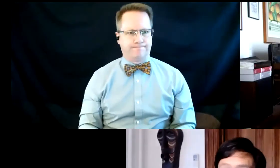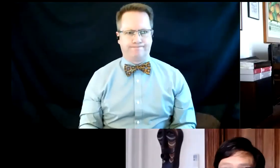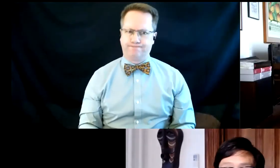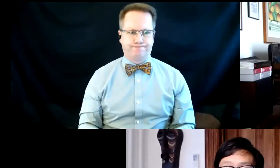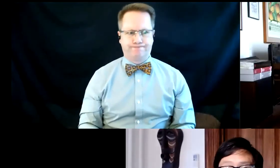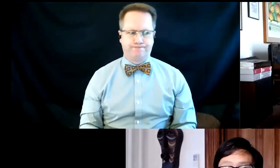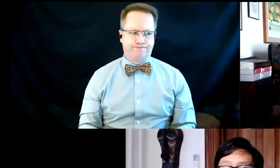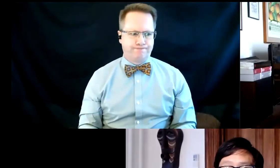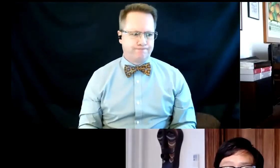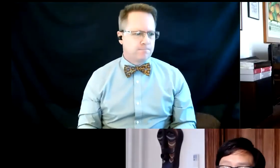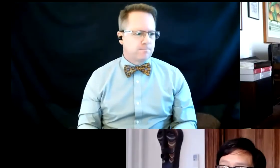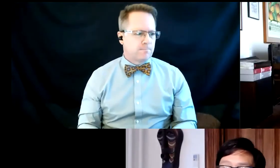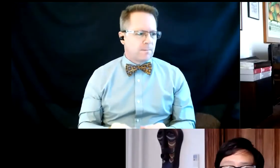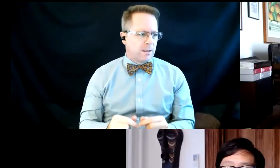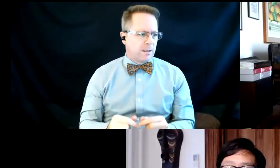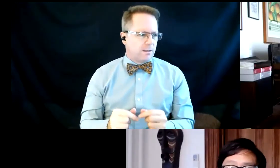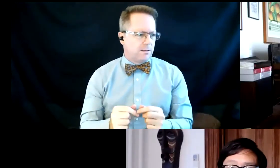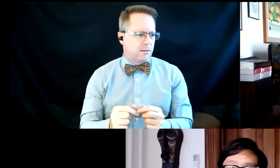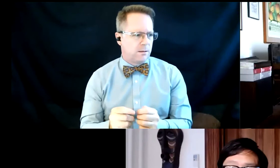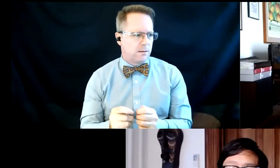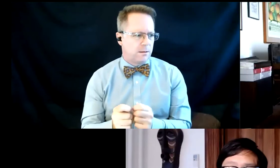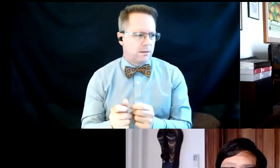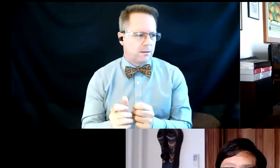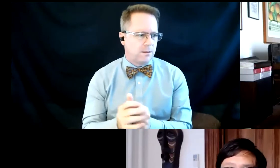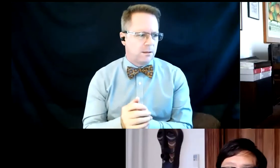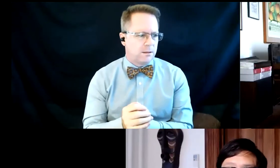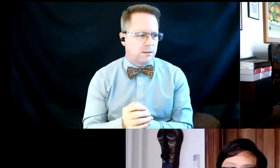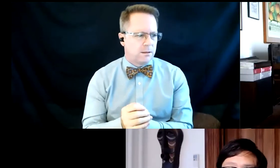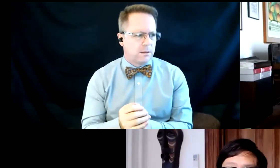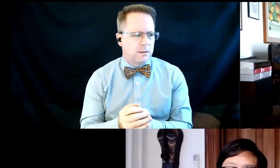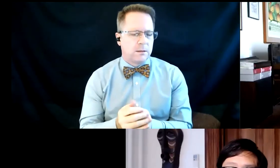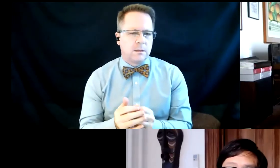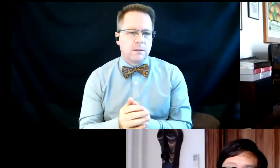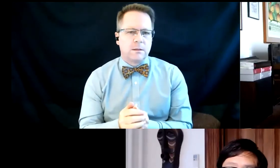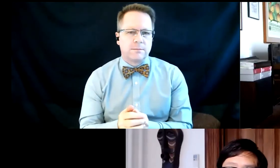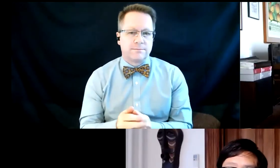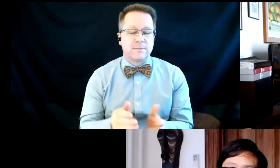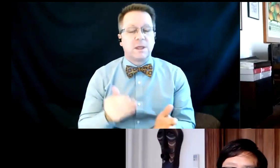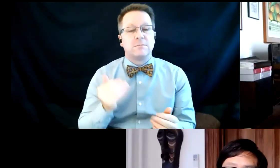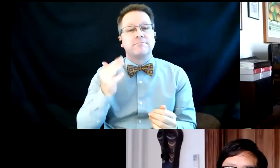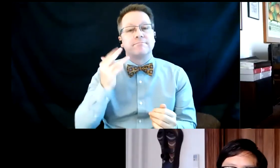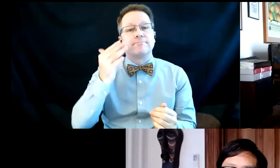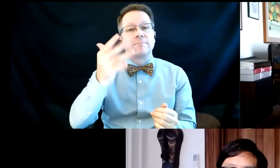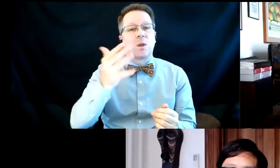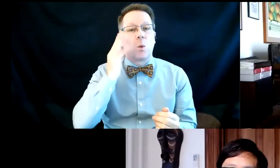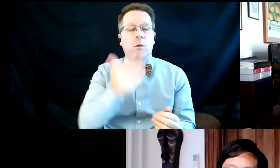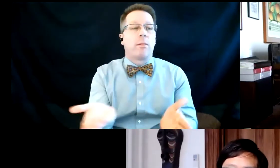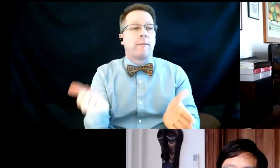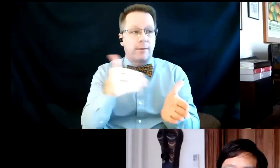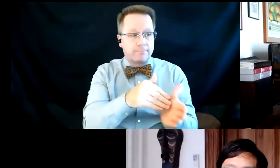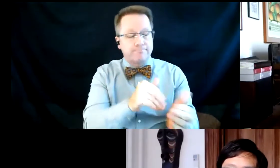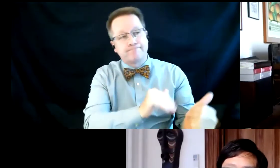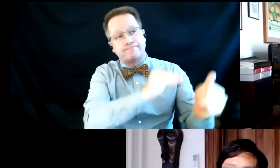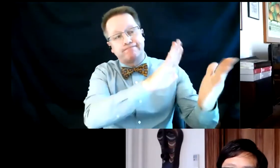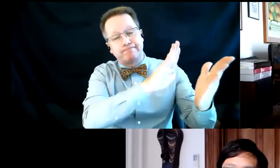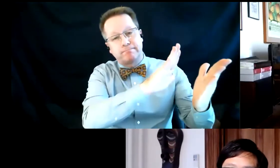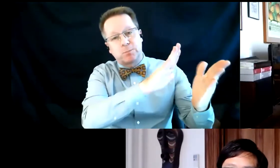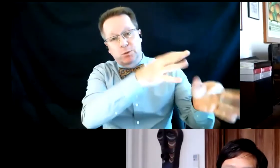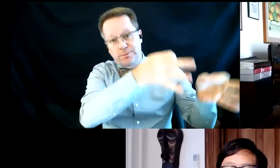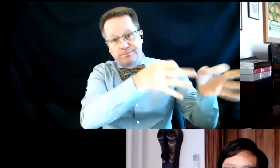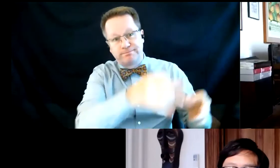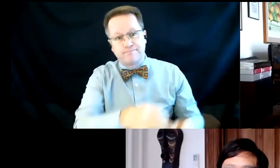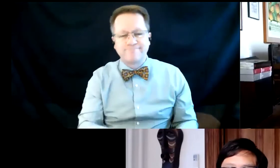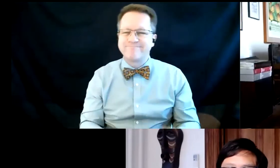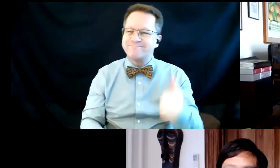it does ultimately get implemented, we'll see them right back in court. That's right. We live to fight another day. Thanks, Dale.